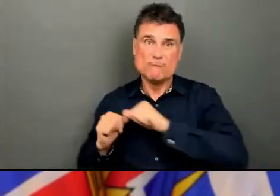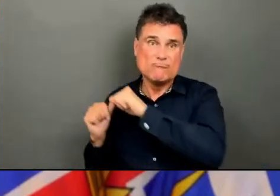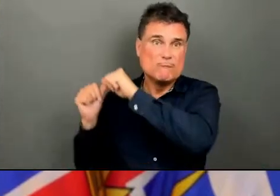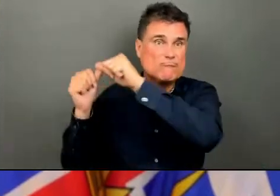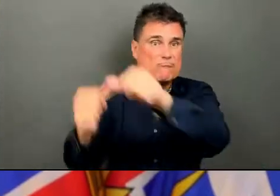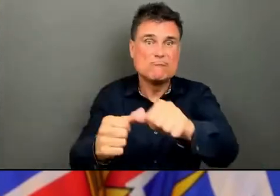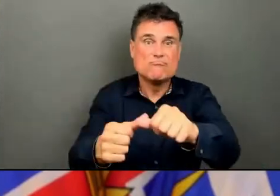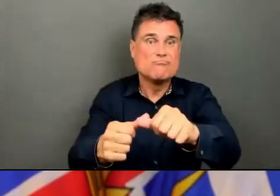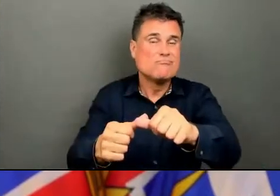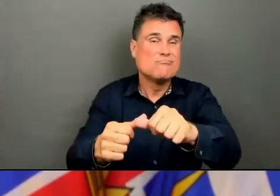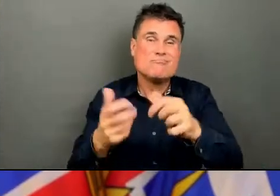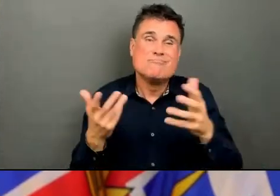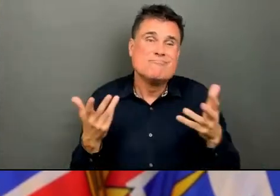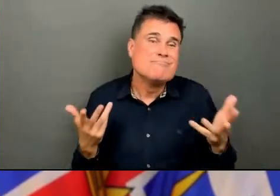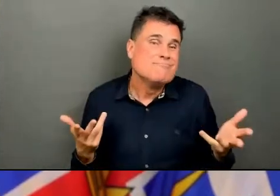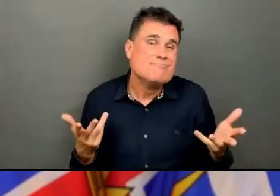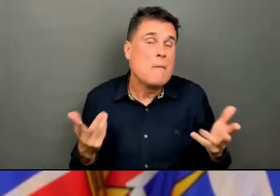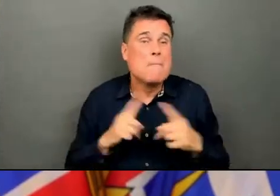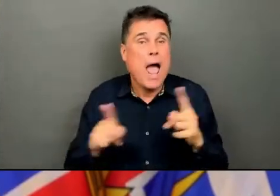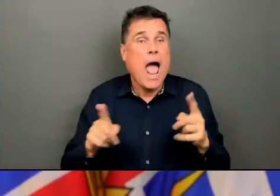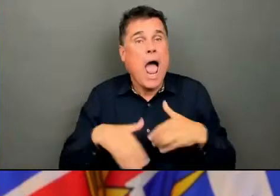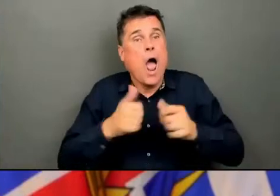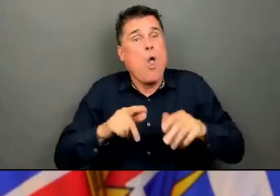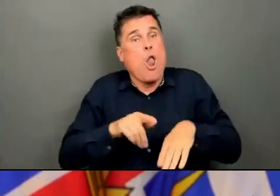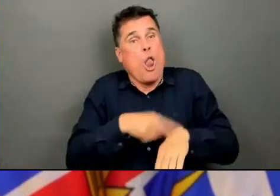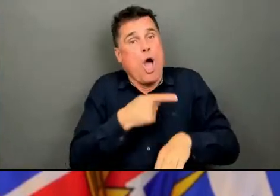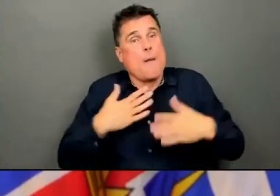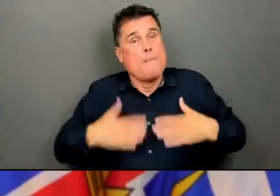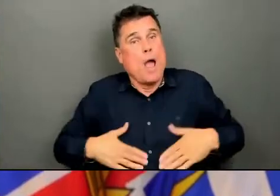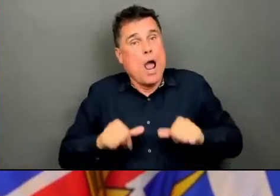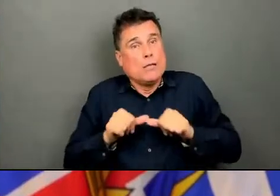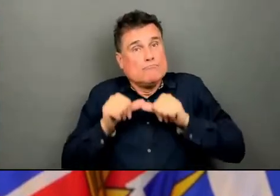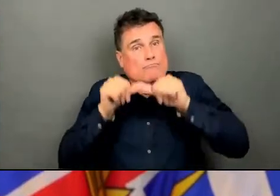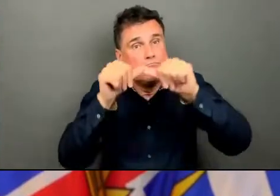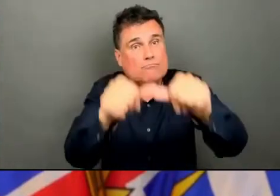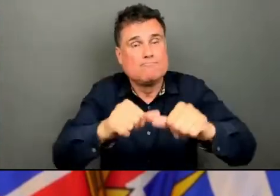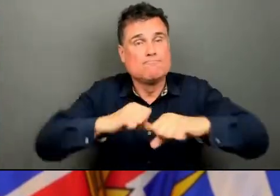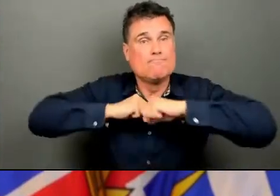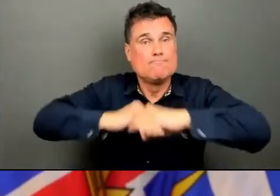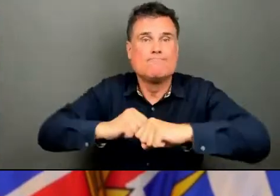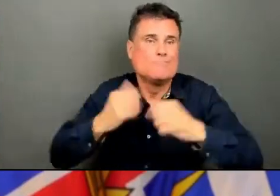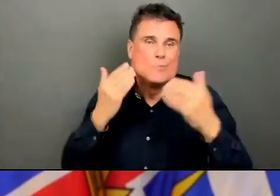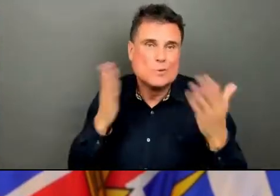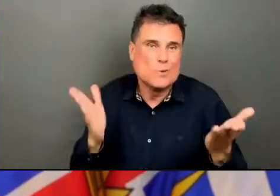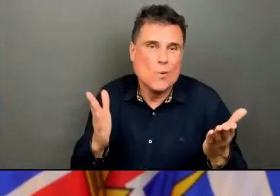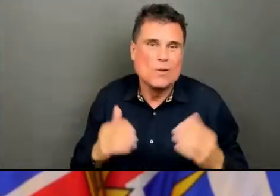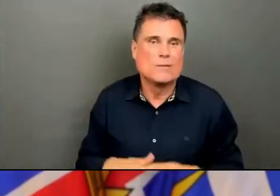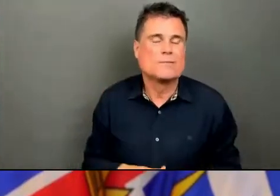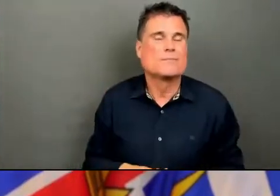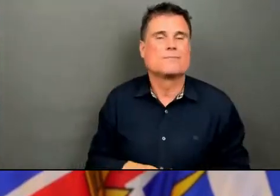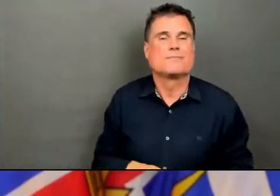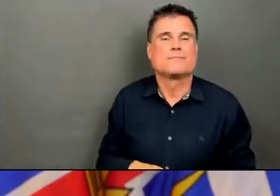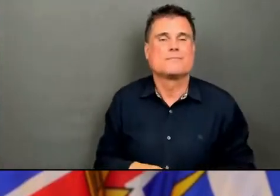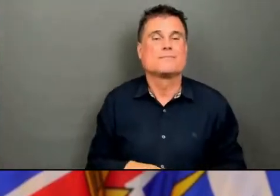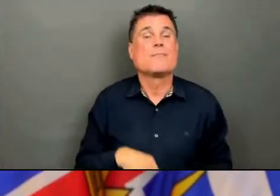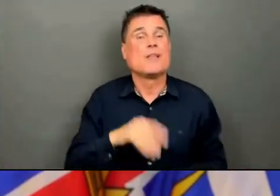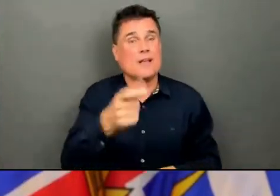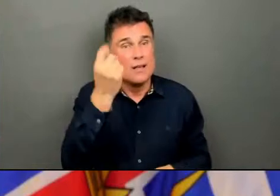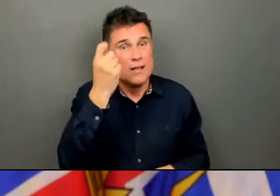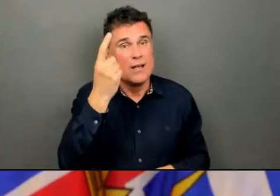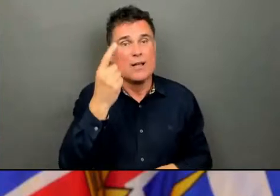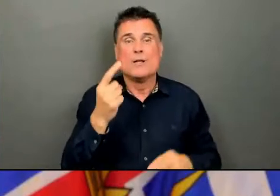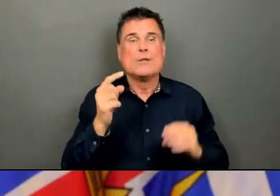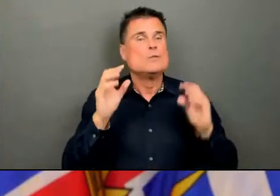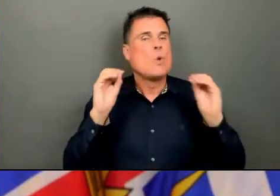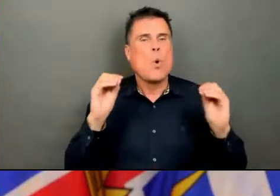for sure. And I would just say, as I've been saying all along, you know, there's no wrong decision here. These